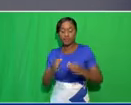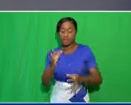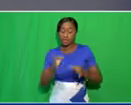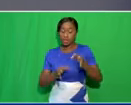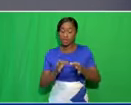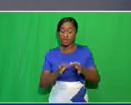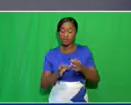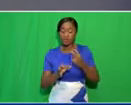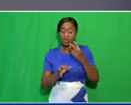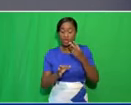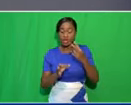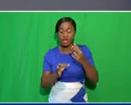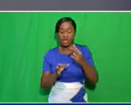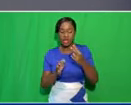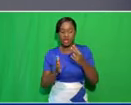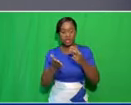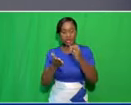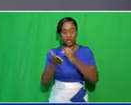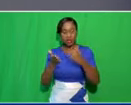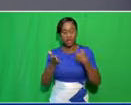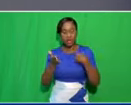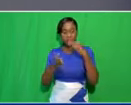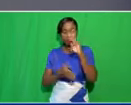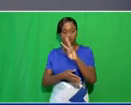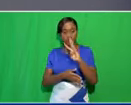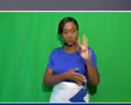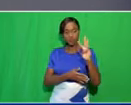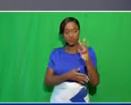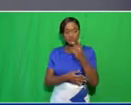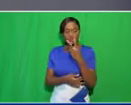at the concept note that we have on the website,